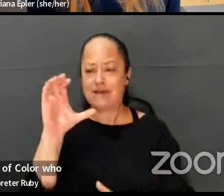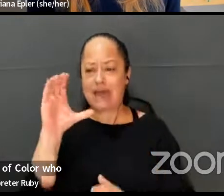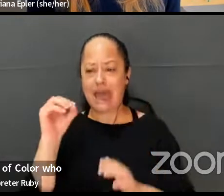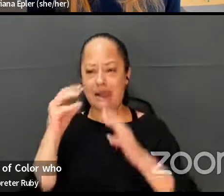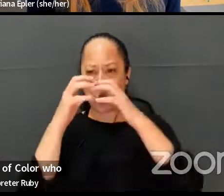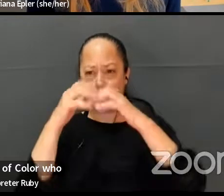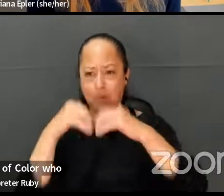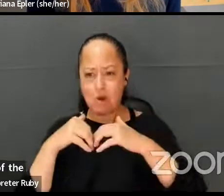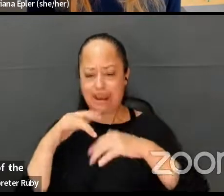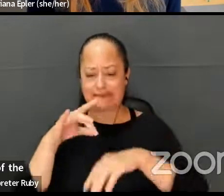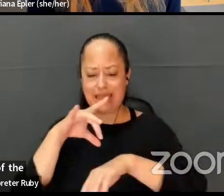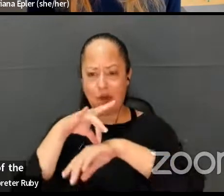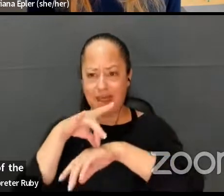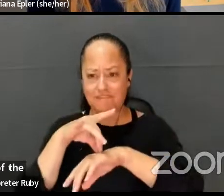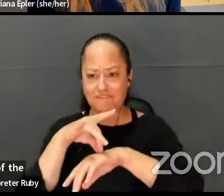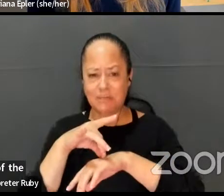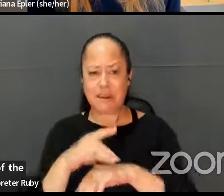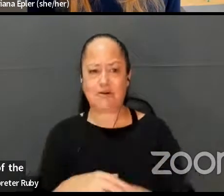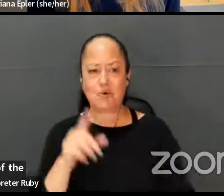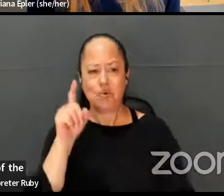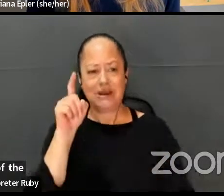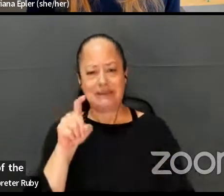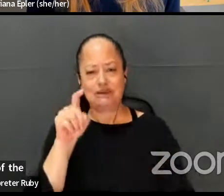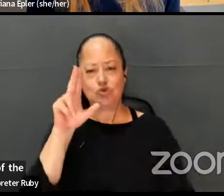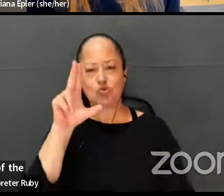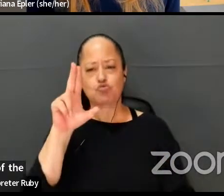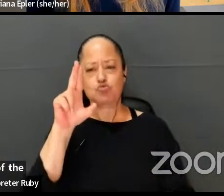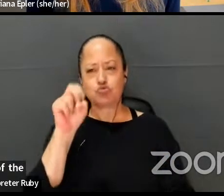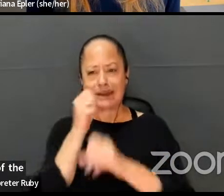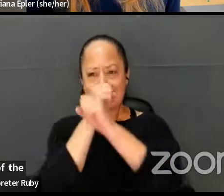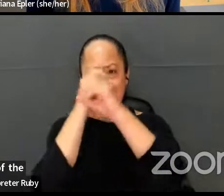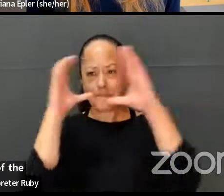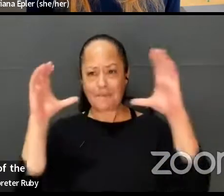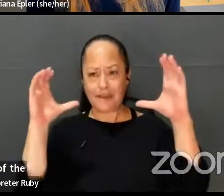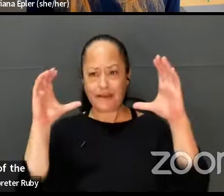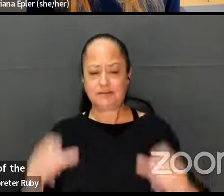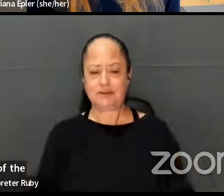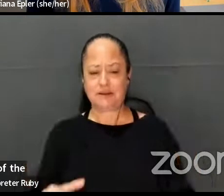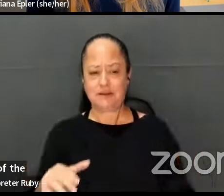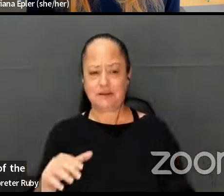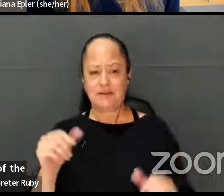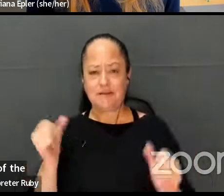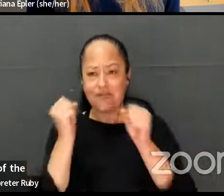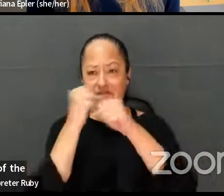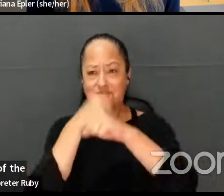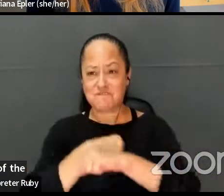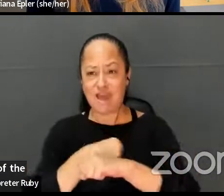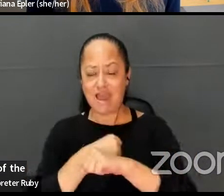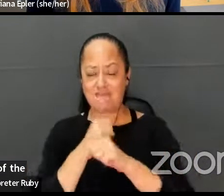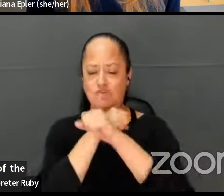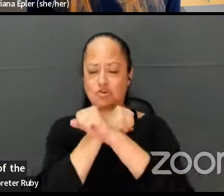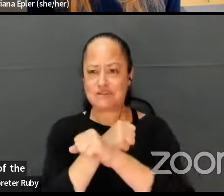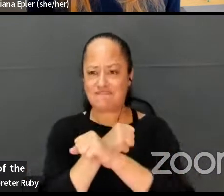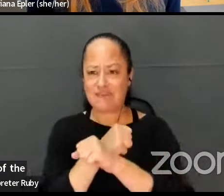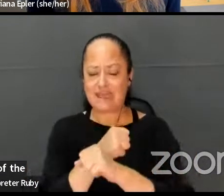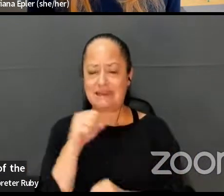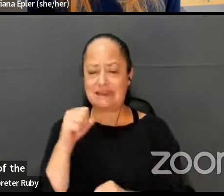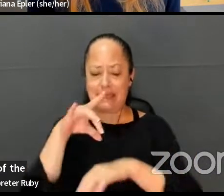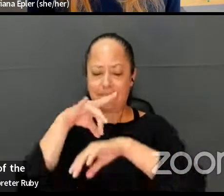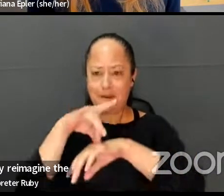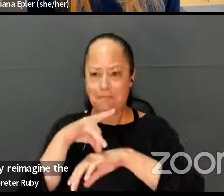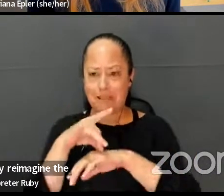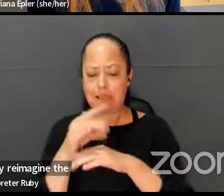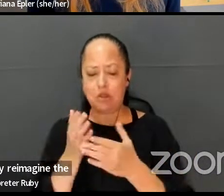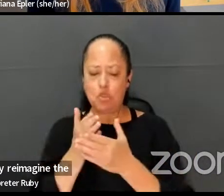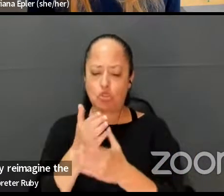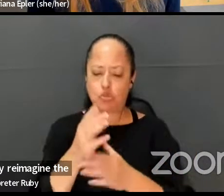right? Until we fundamentally kind of need to reimagine the fight for defending the planet through an intersectional lens.